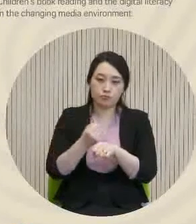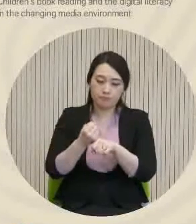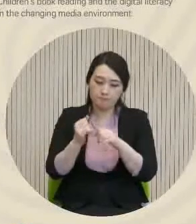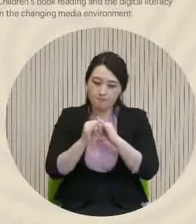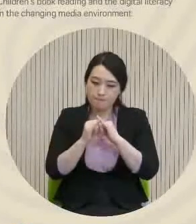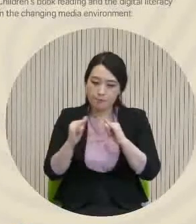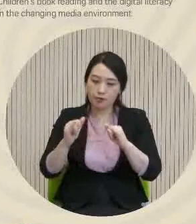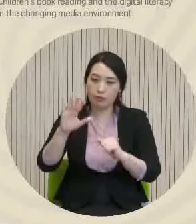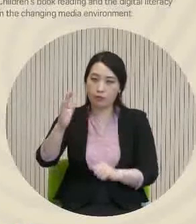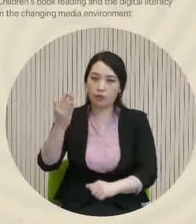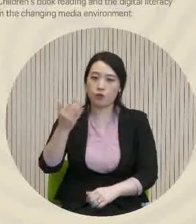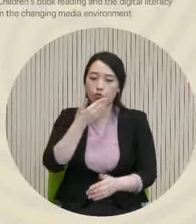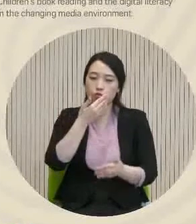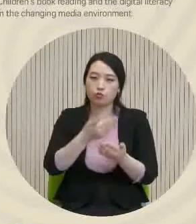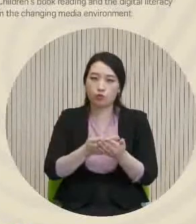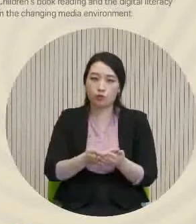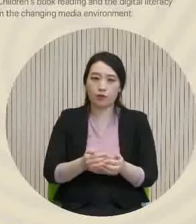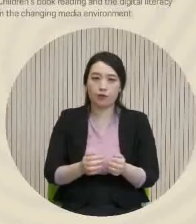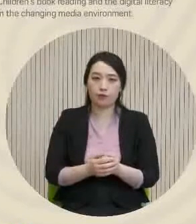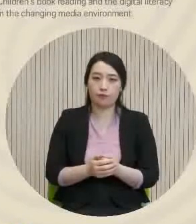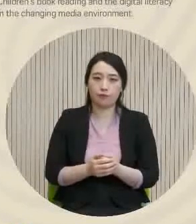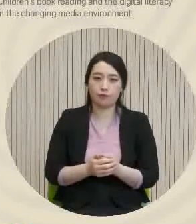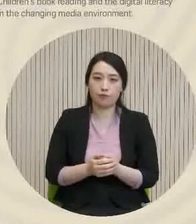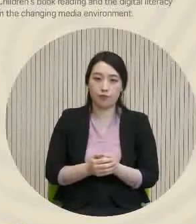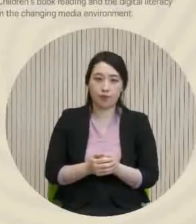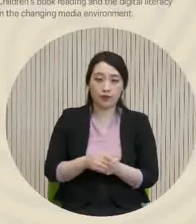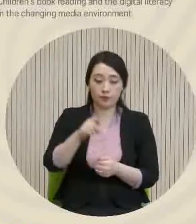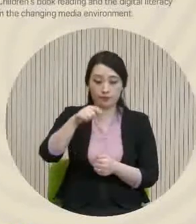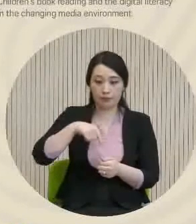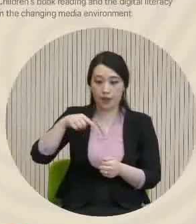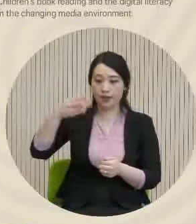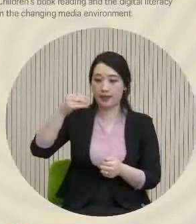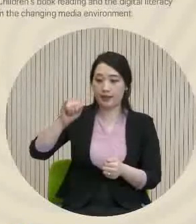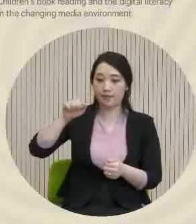of meanings in the future. So